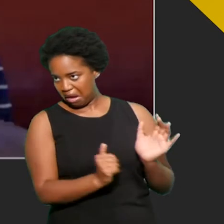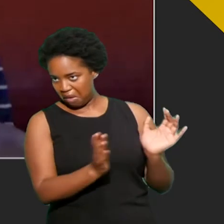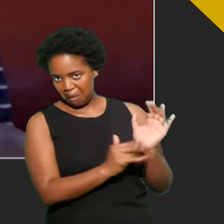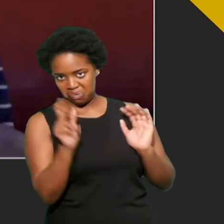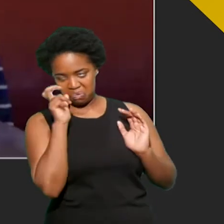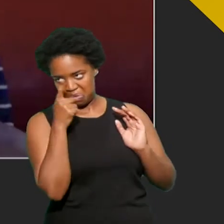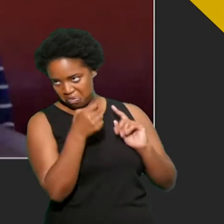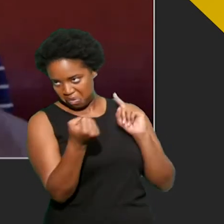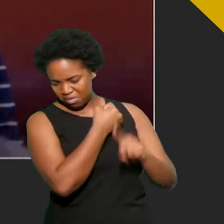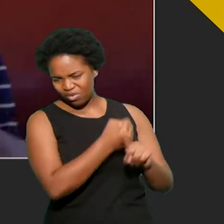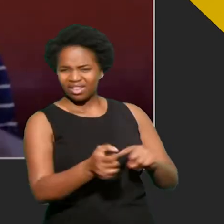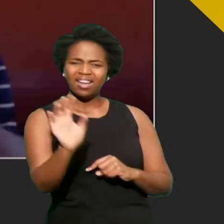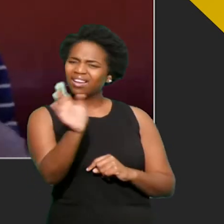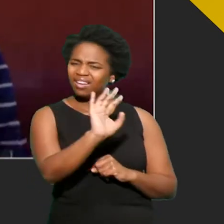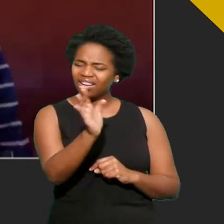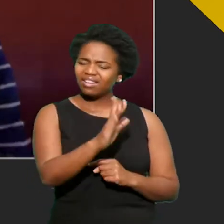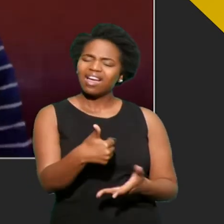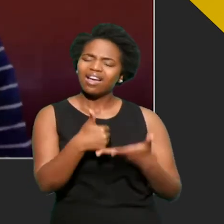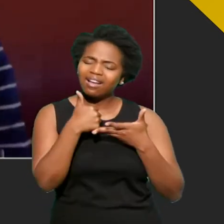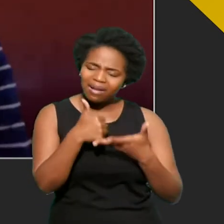But as a form of